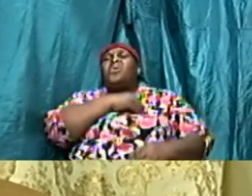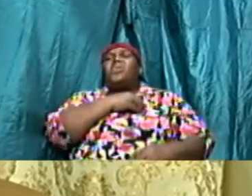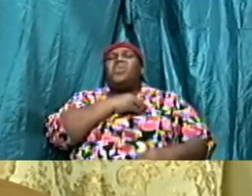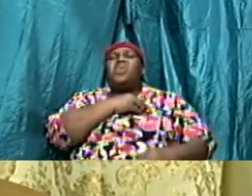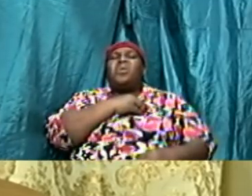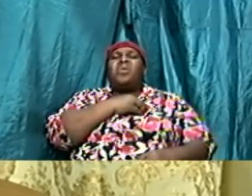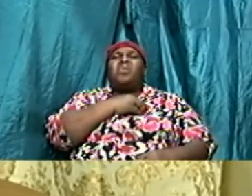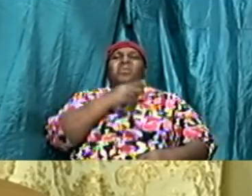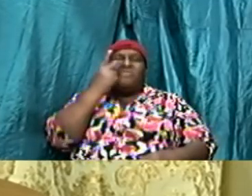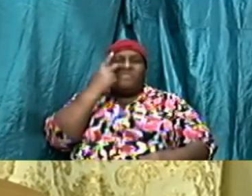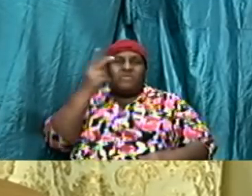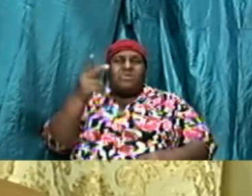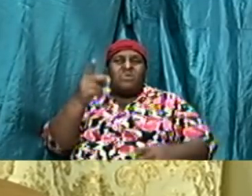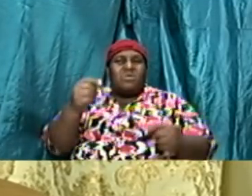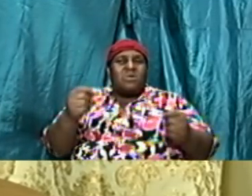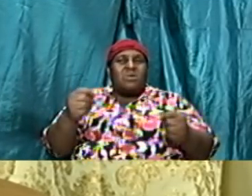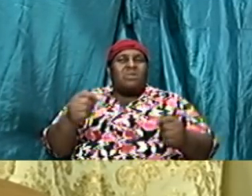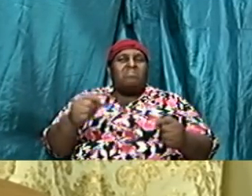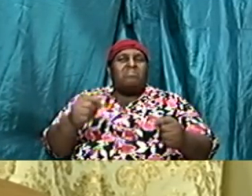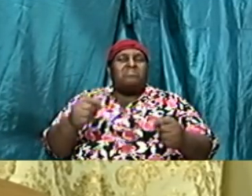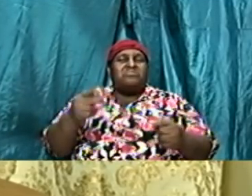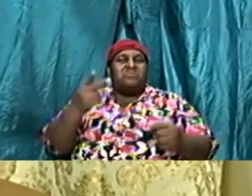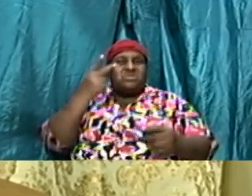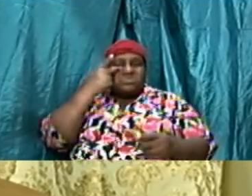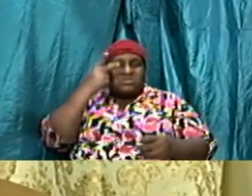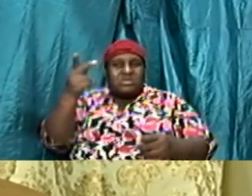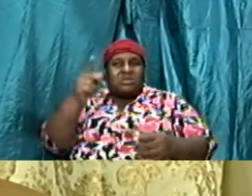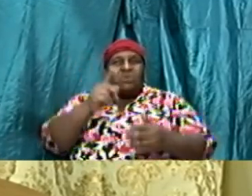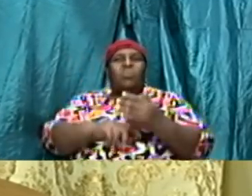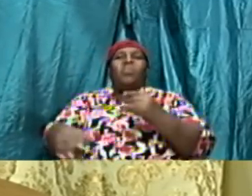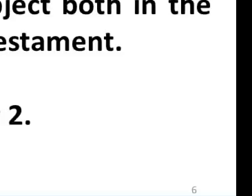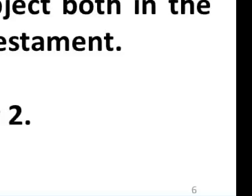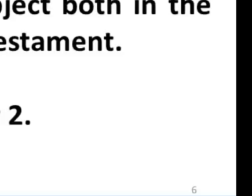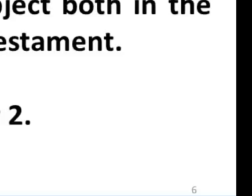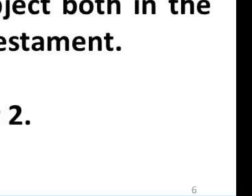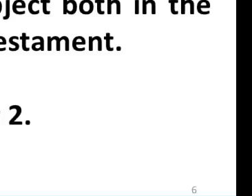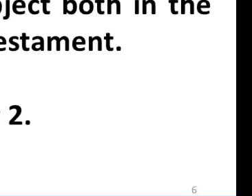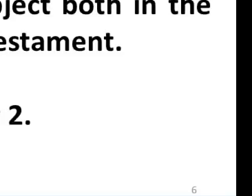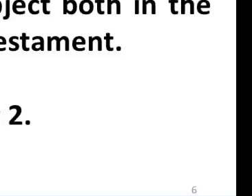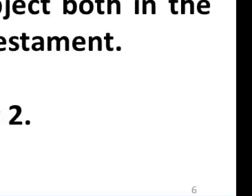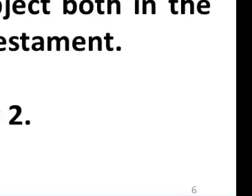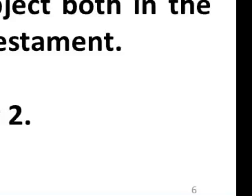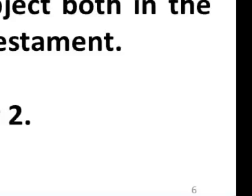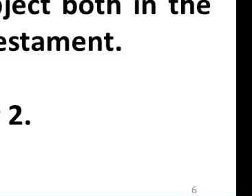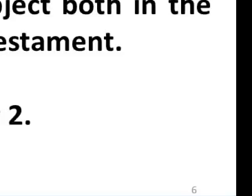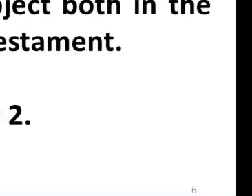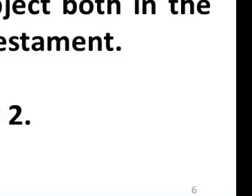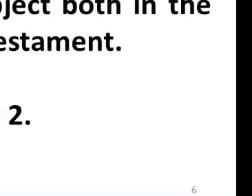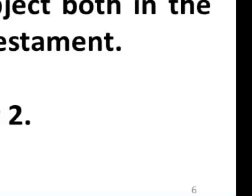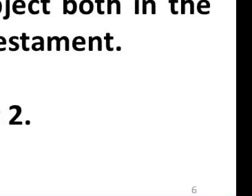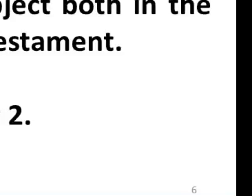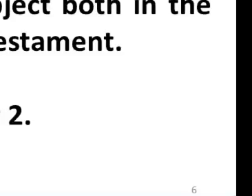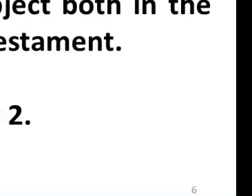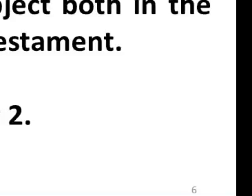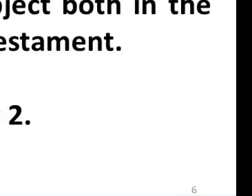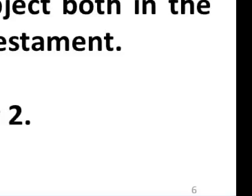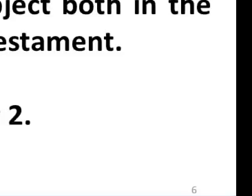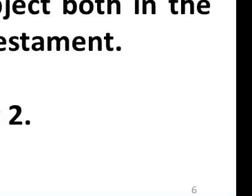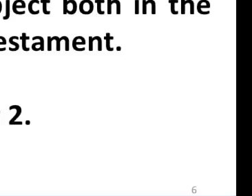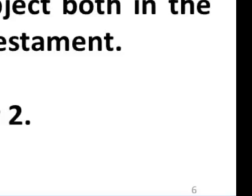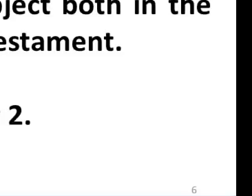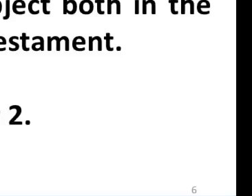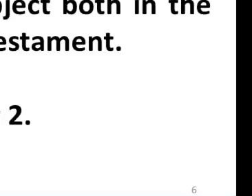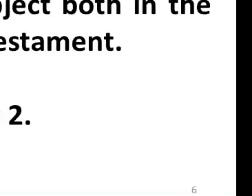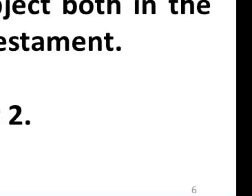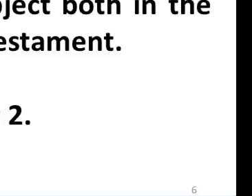picture of what God has revealed on this subject, both in the Old Testament and in the New Testament. So